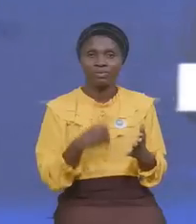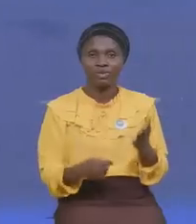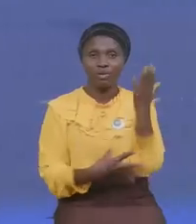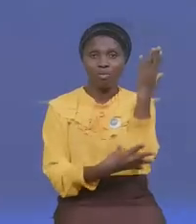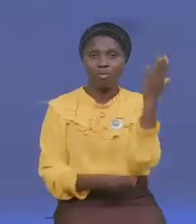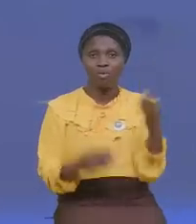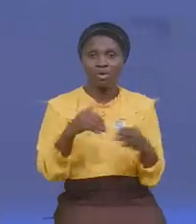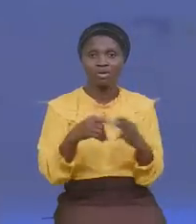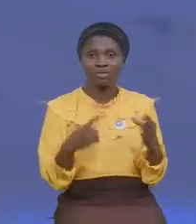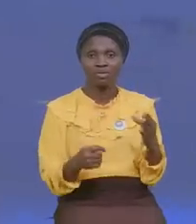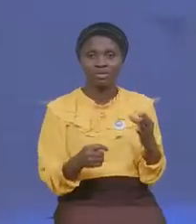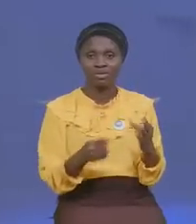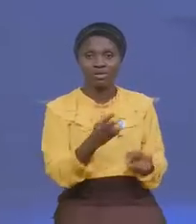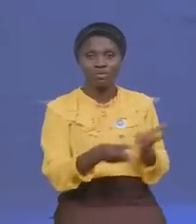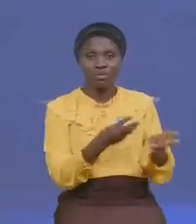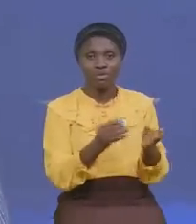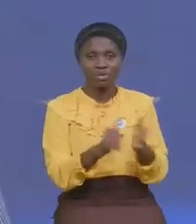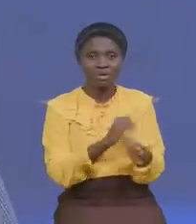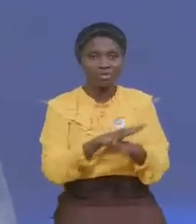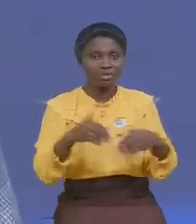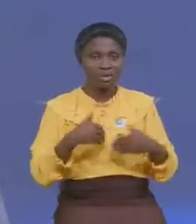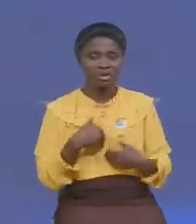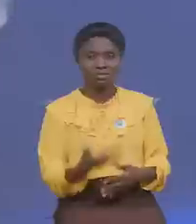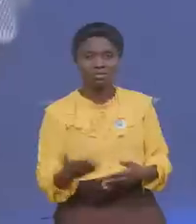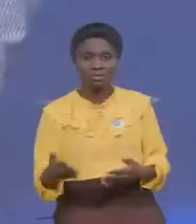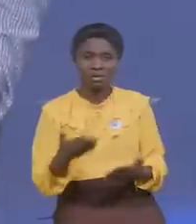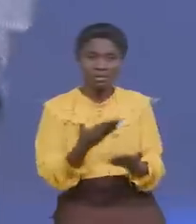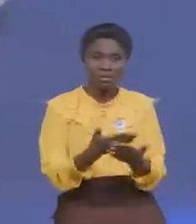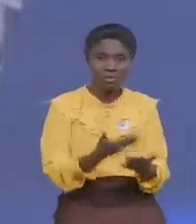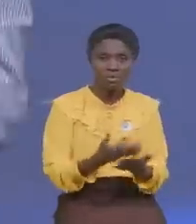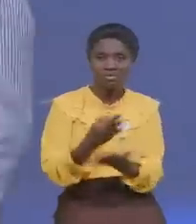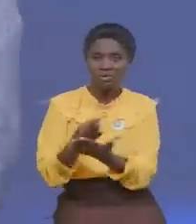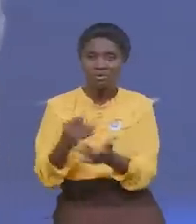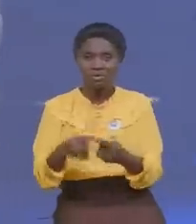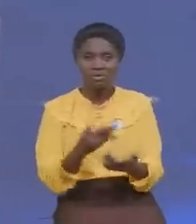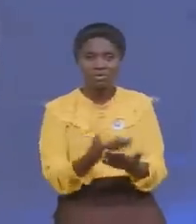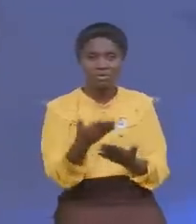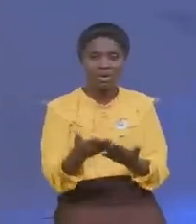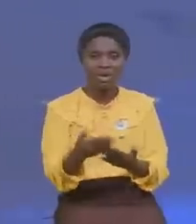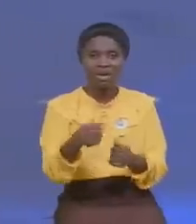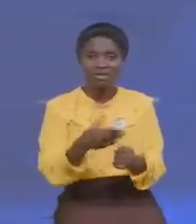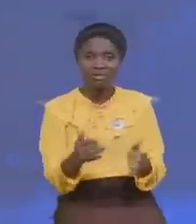that doesn't have the resources, the money, the finance to buy everything he needs.